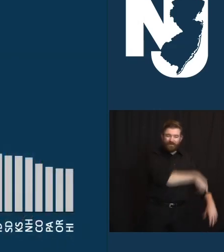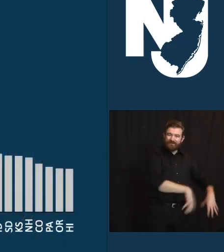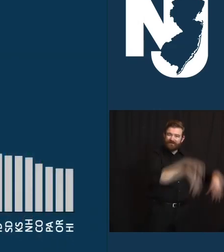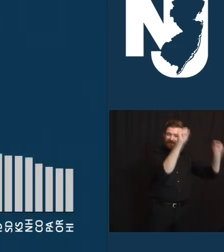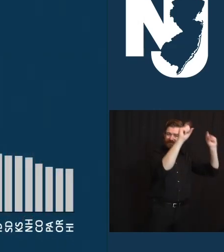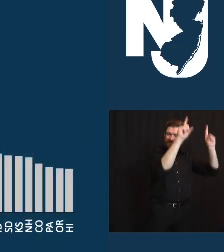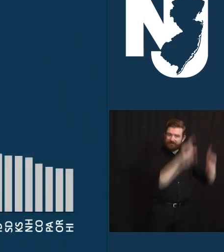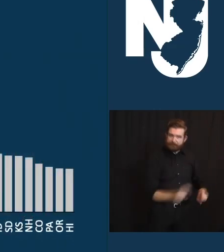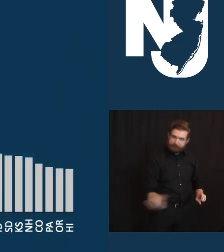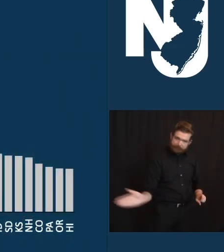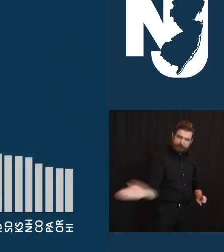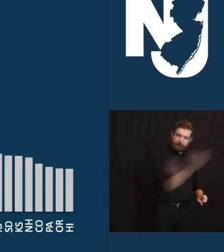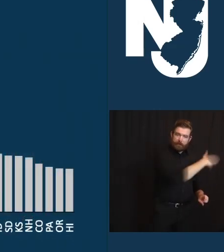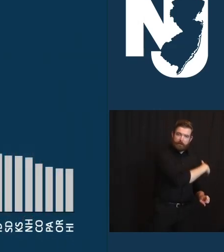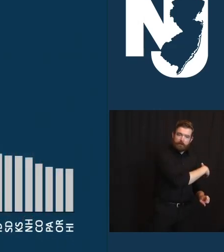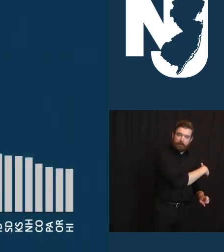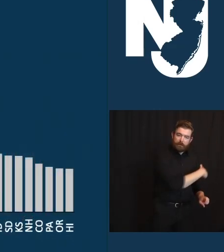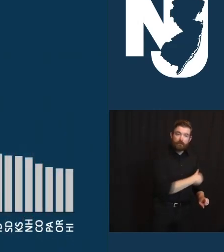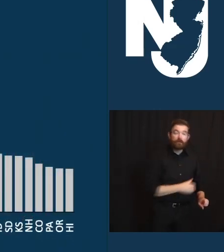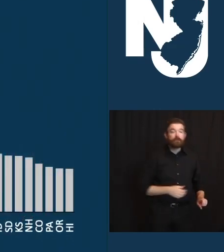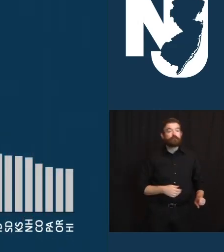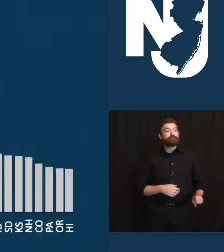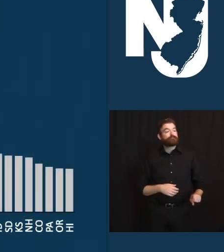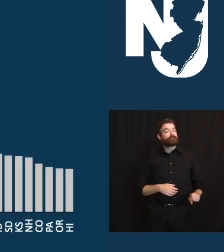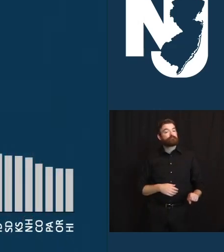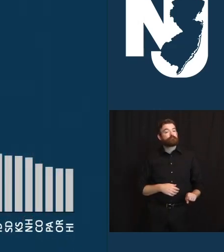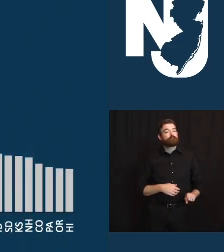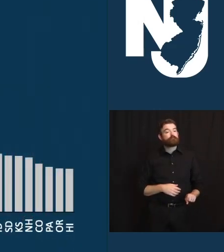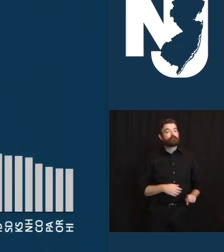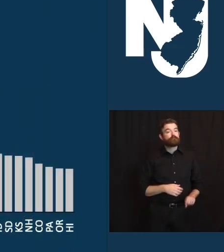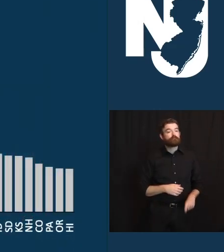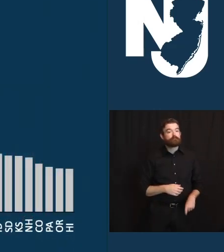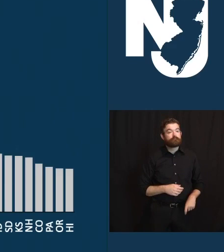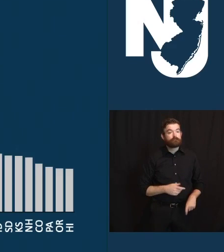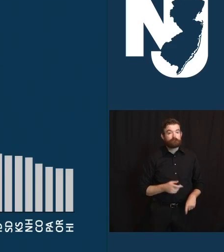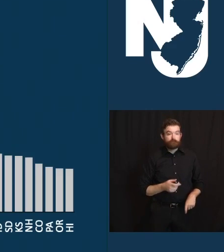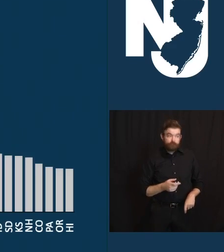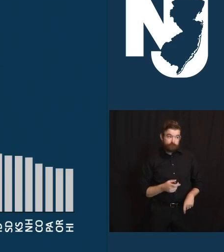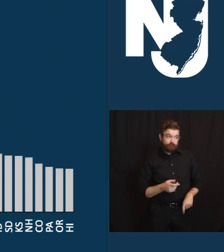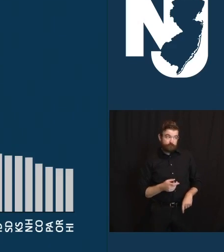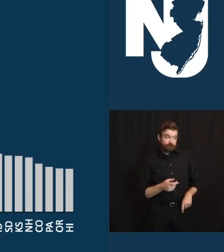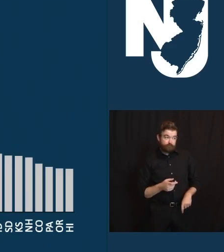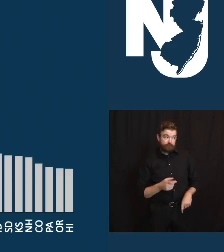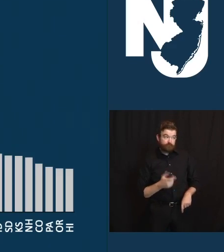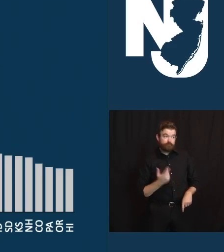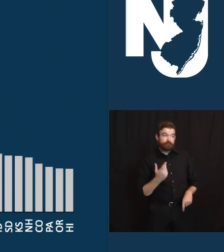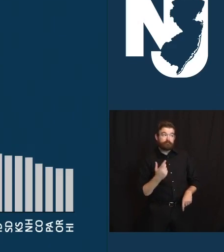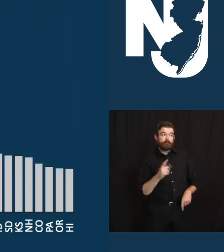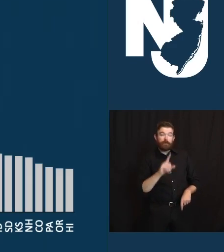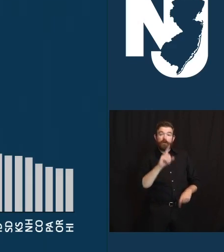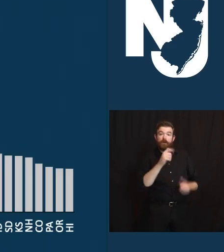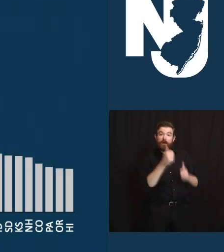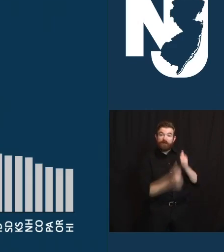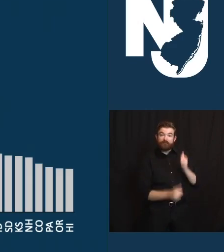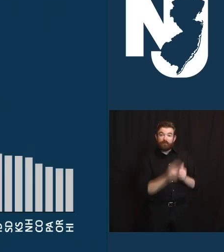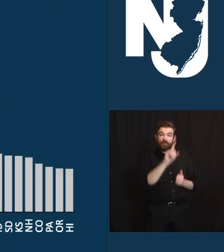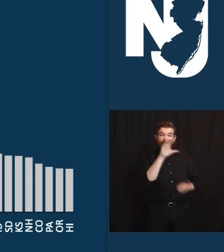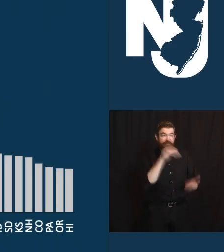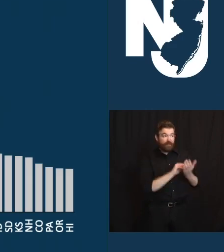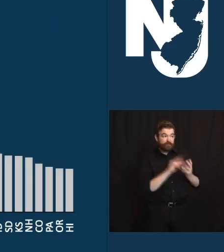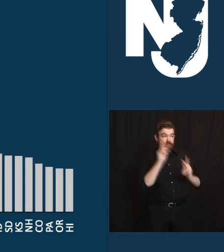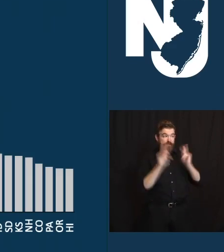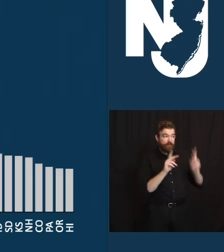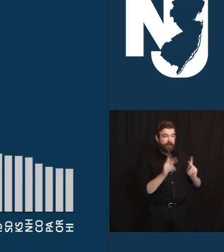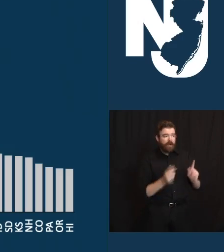of tests we're providing per 100,000 residents, but we're no longer number one. Only you can get us back to the top spot where